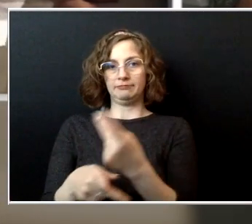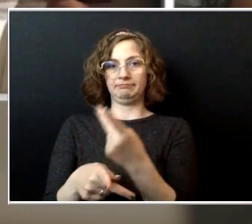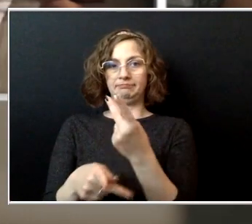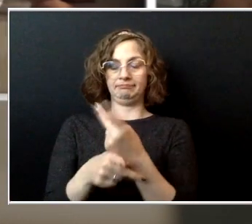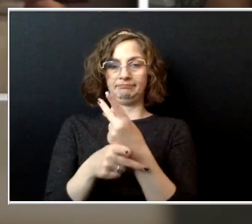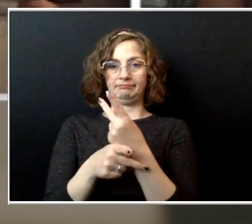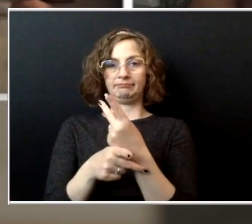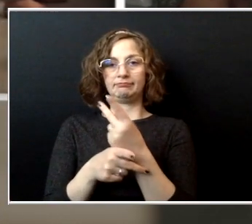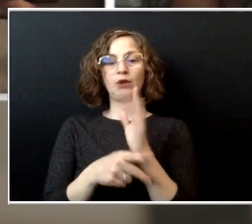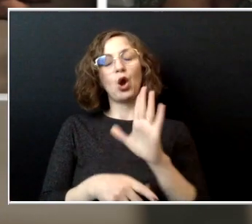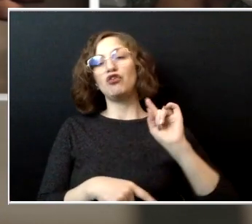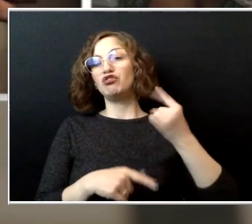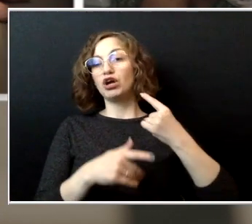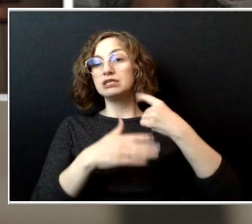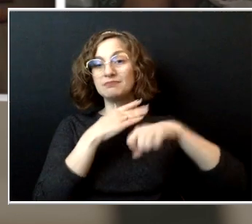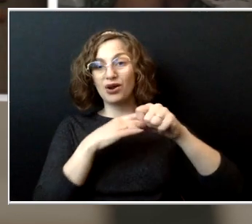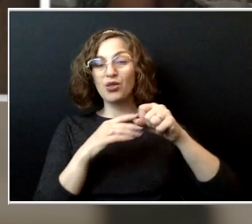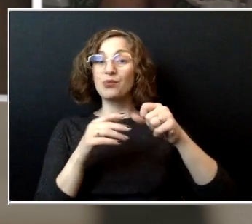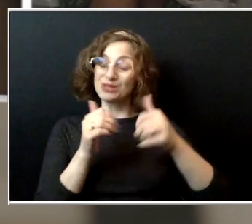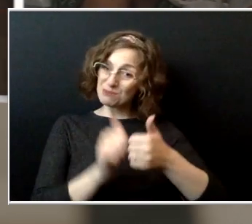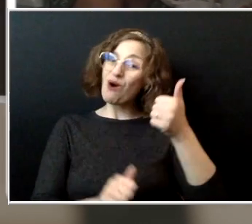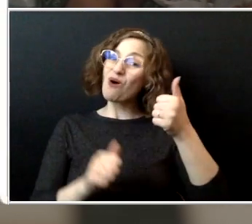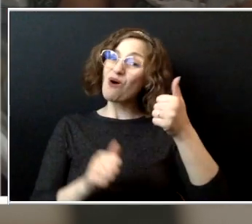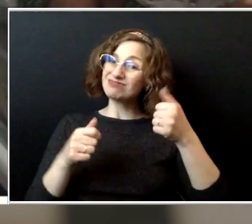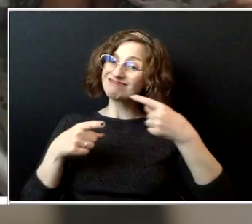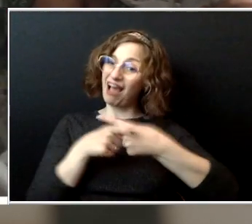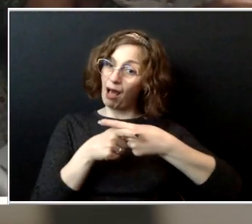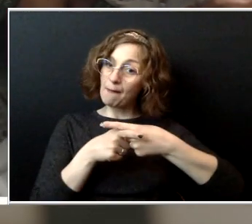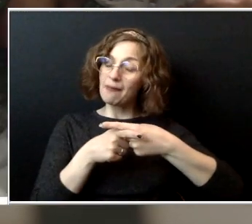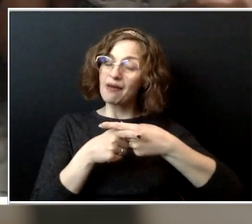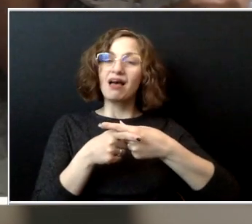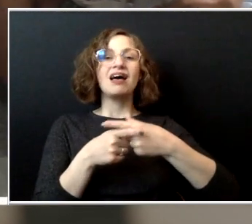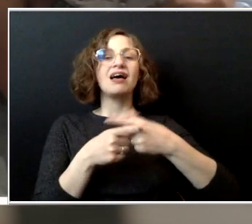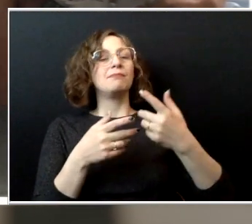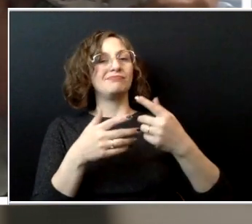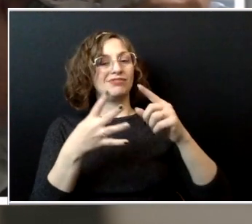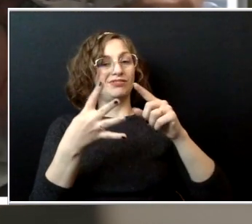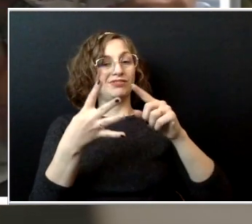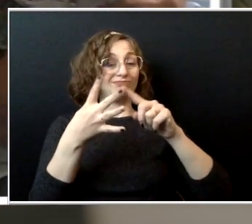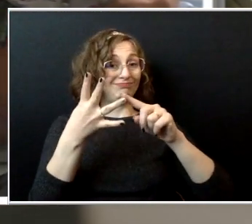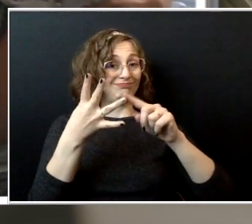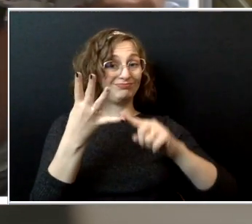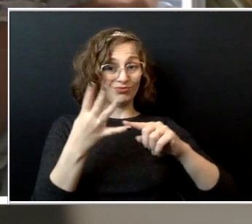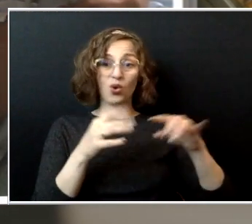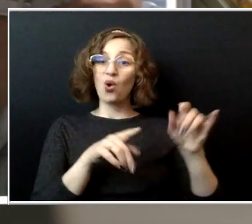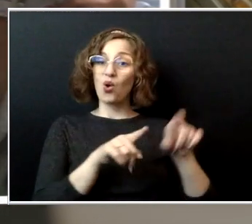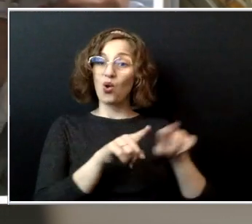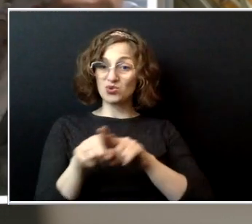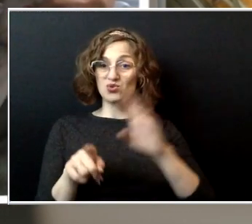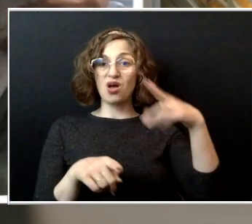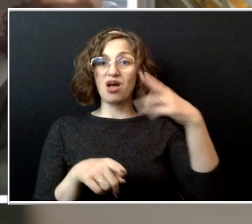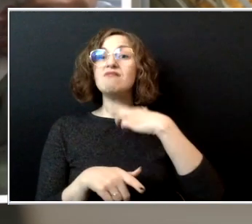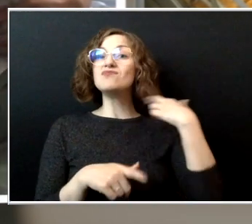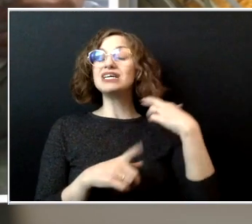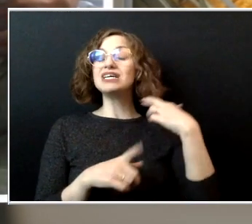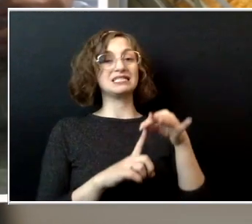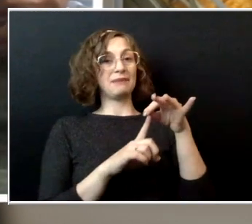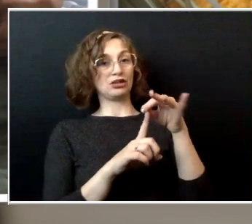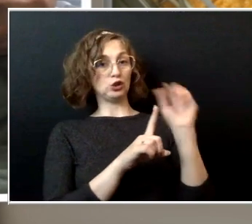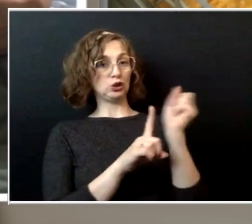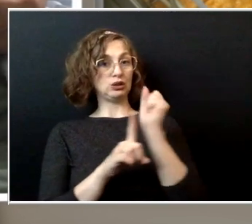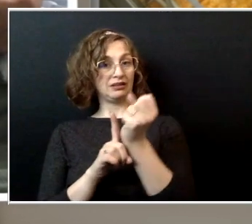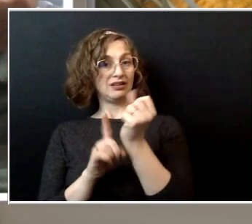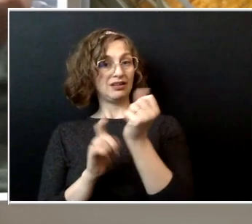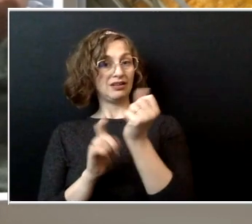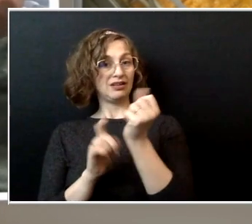the following 3 were also high risk with special circumstances, and each of them required resources and care no longer